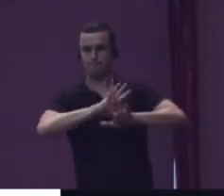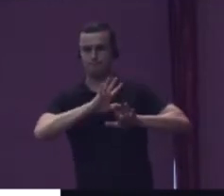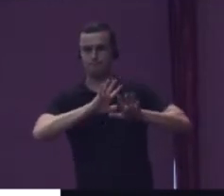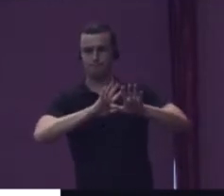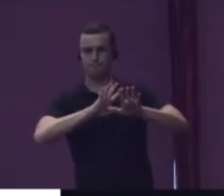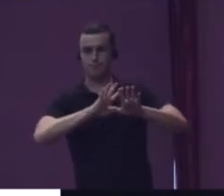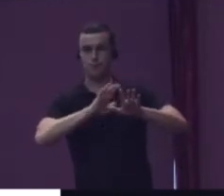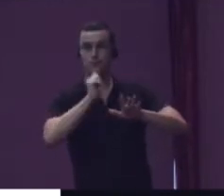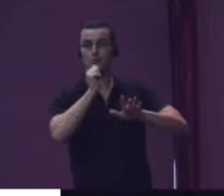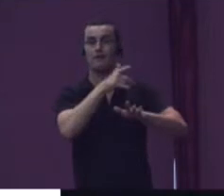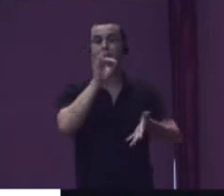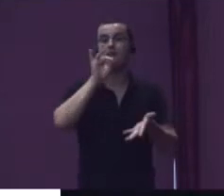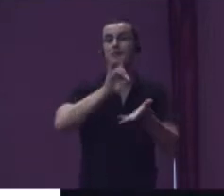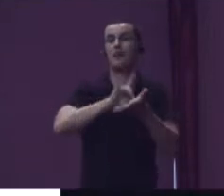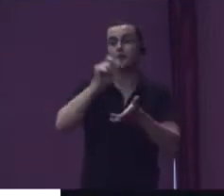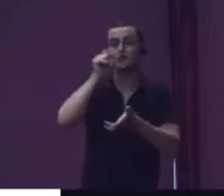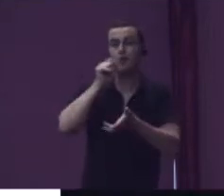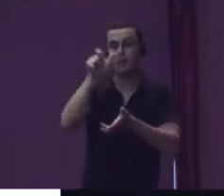and who she is.